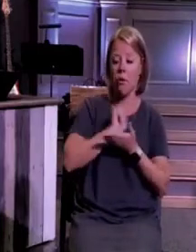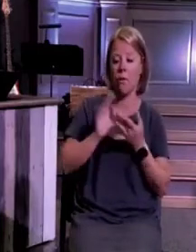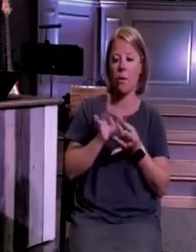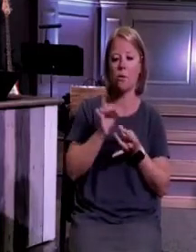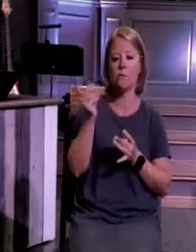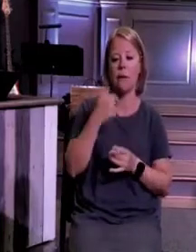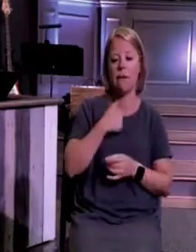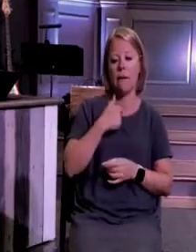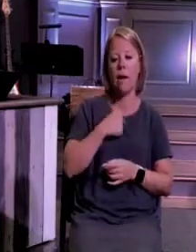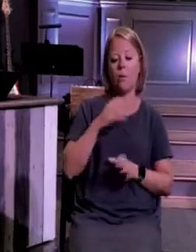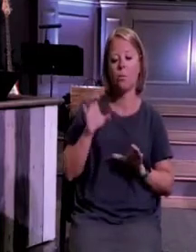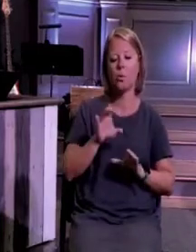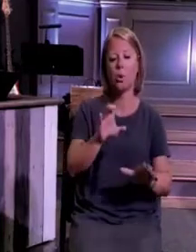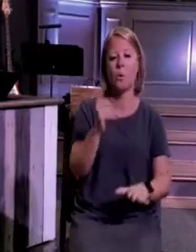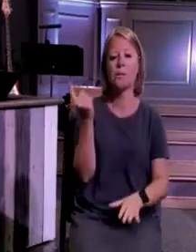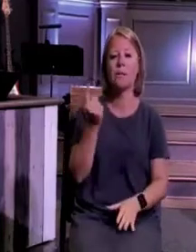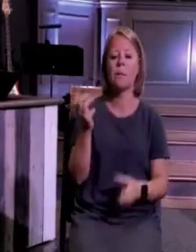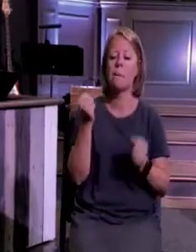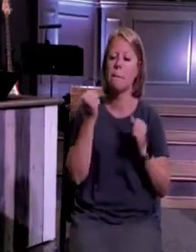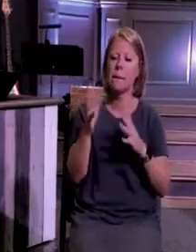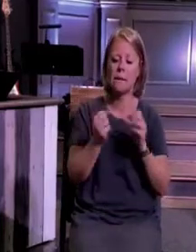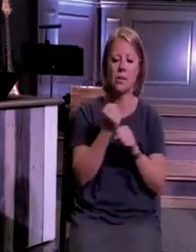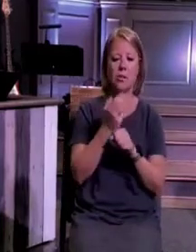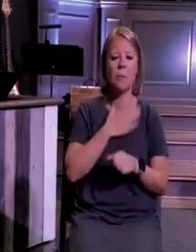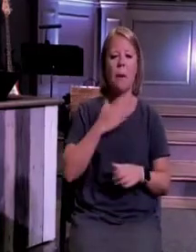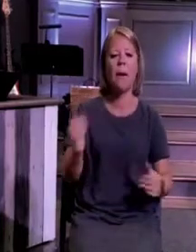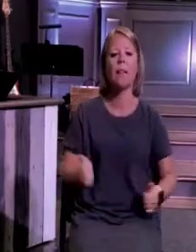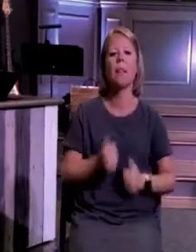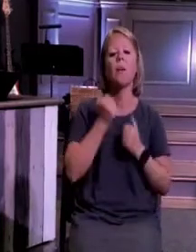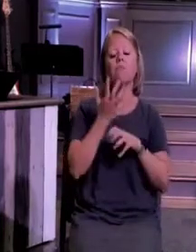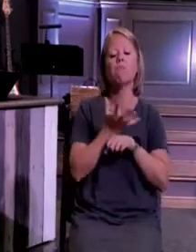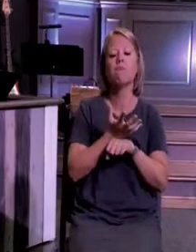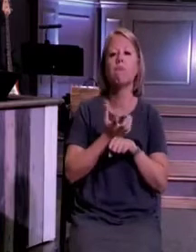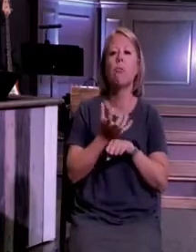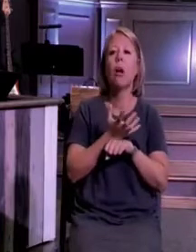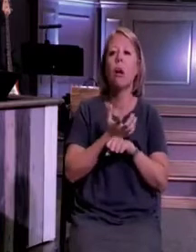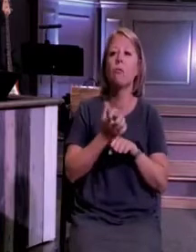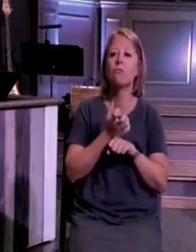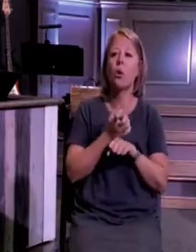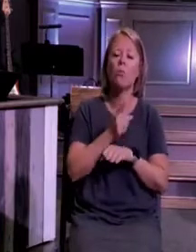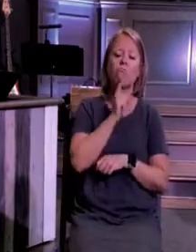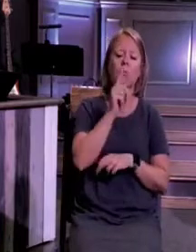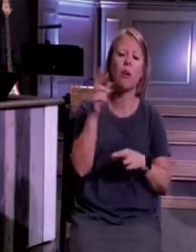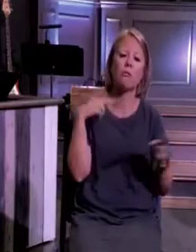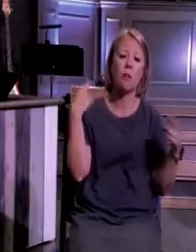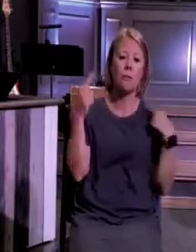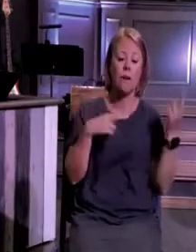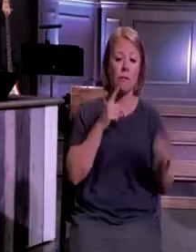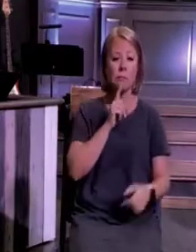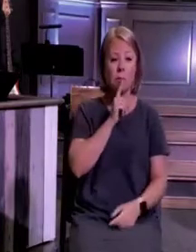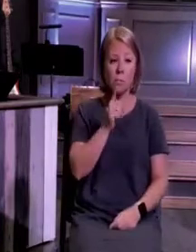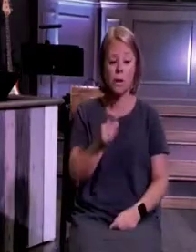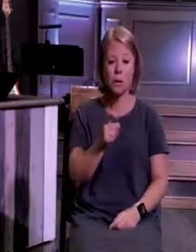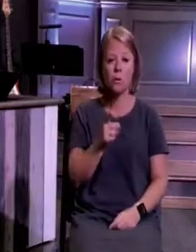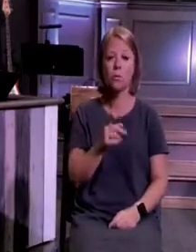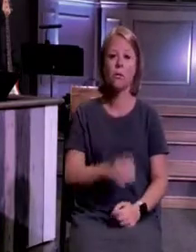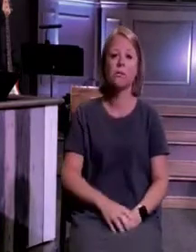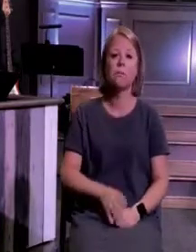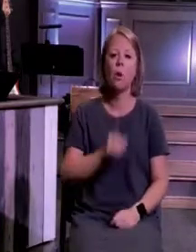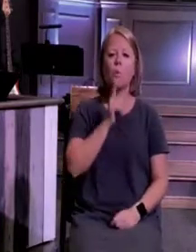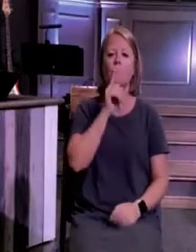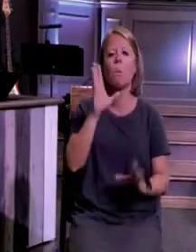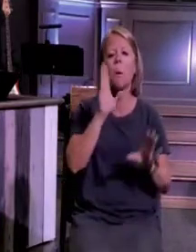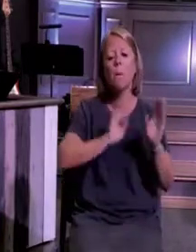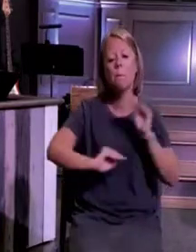do something. For many years of my life, the longing for an authentic revival has been real. A real move of God